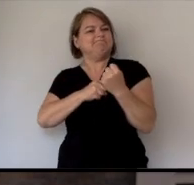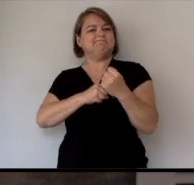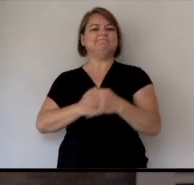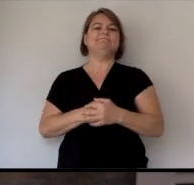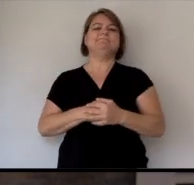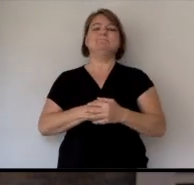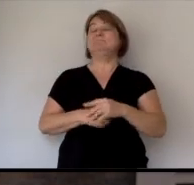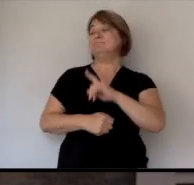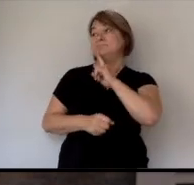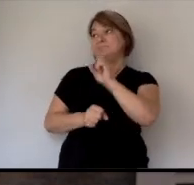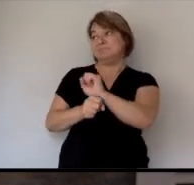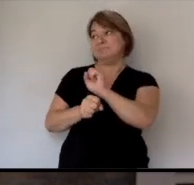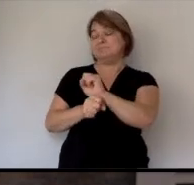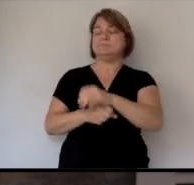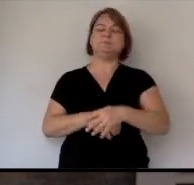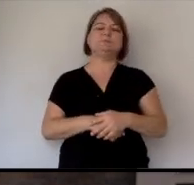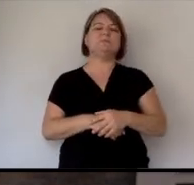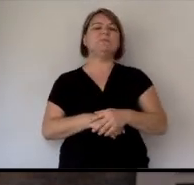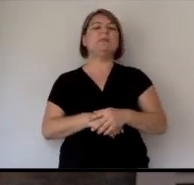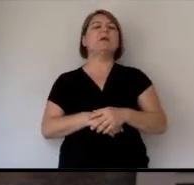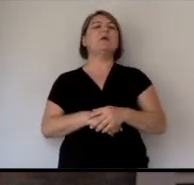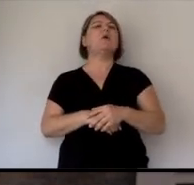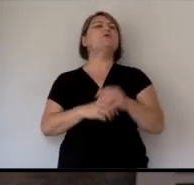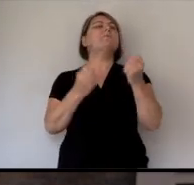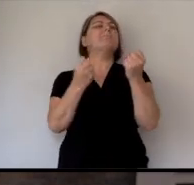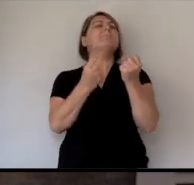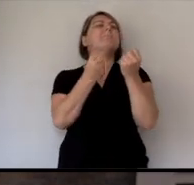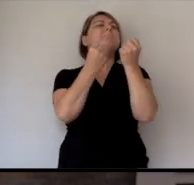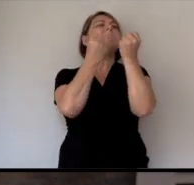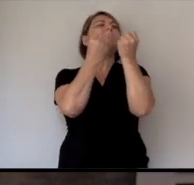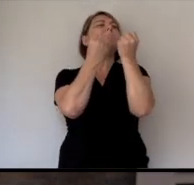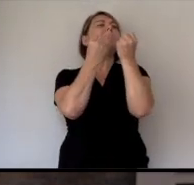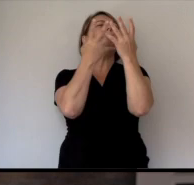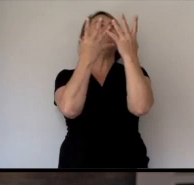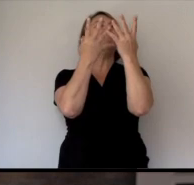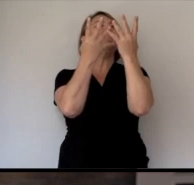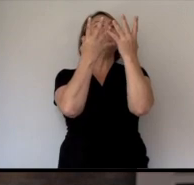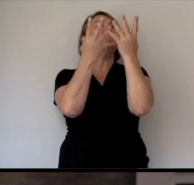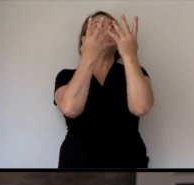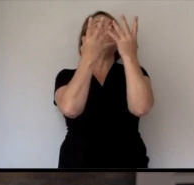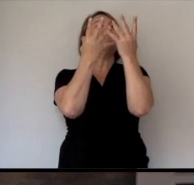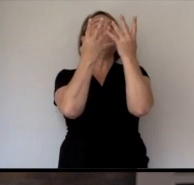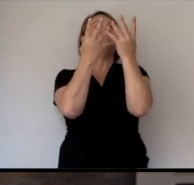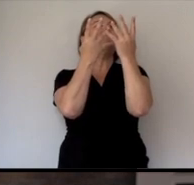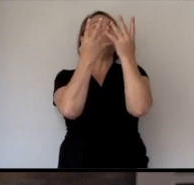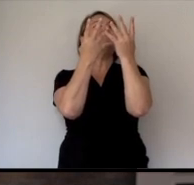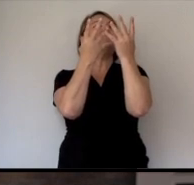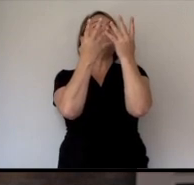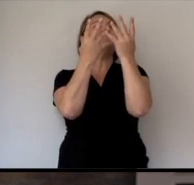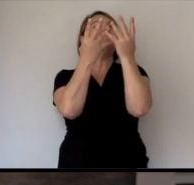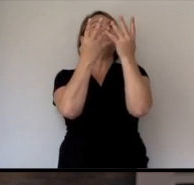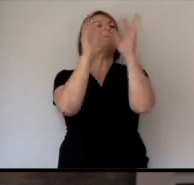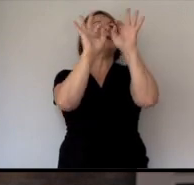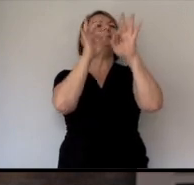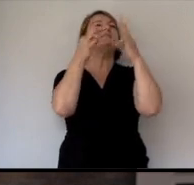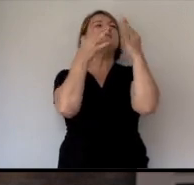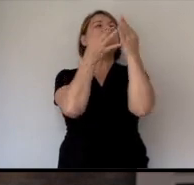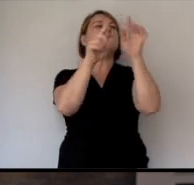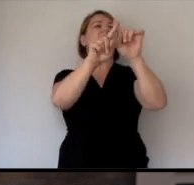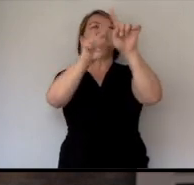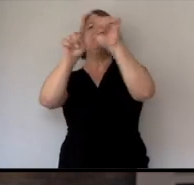There are lots of different ways to be a family. Your family is special no matter what kind it is. Love,